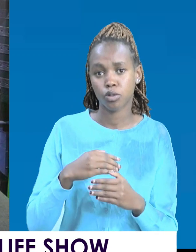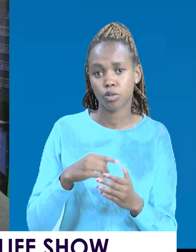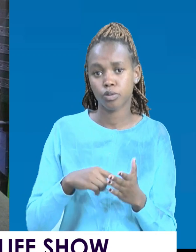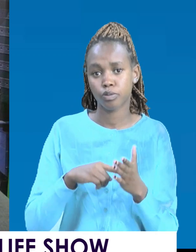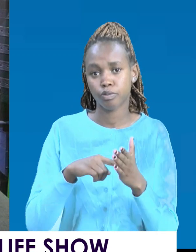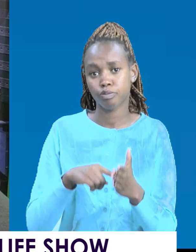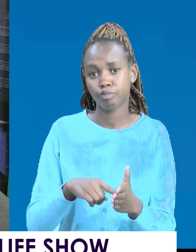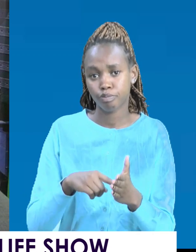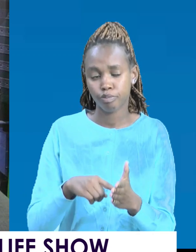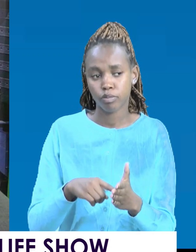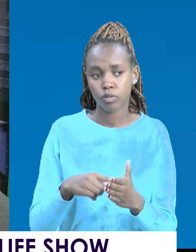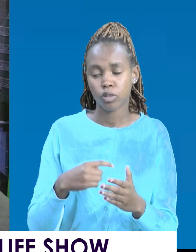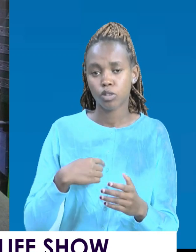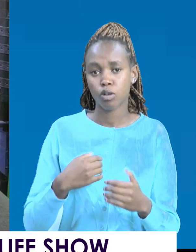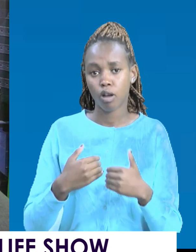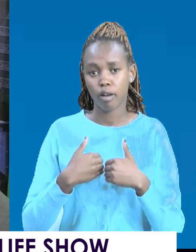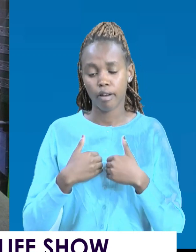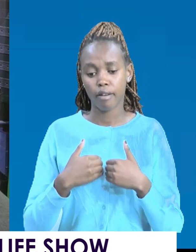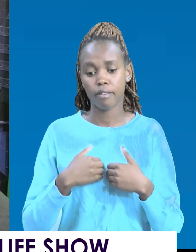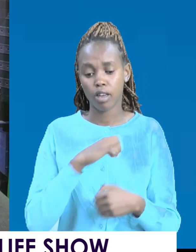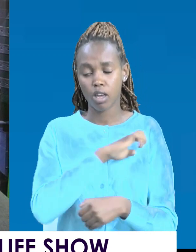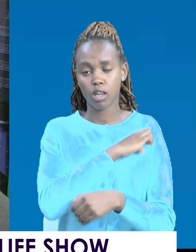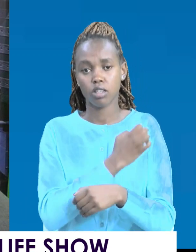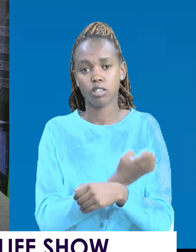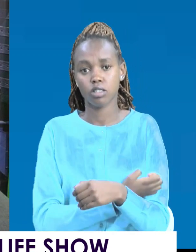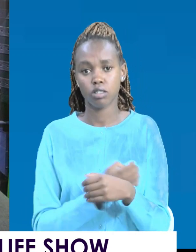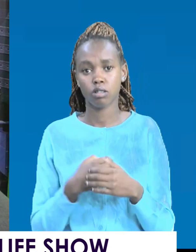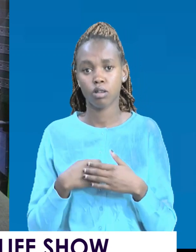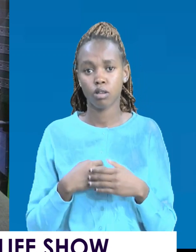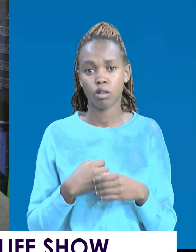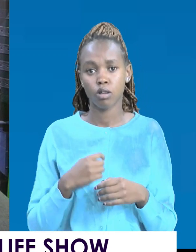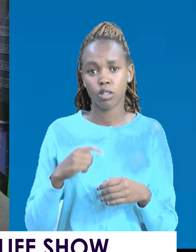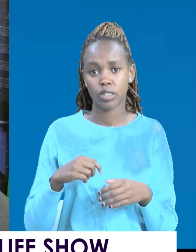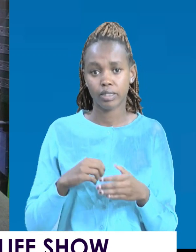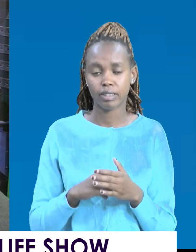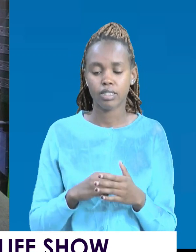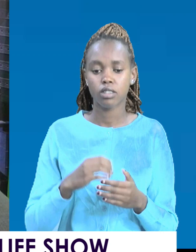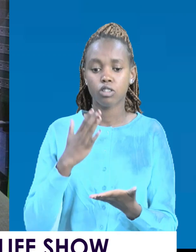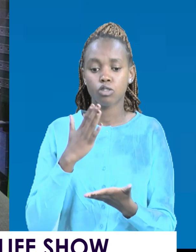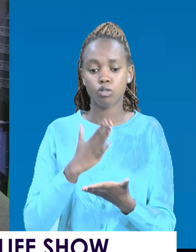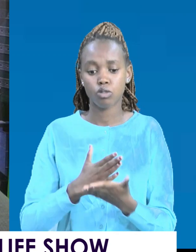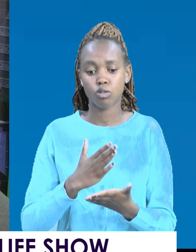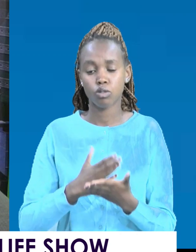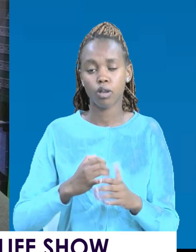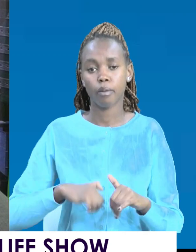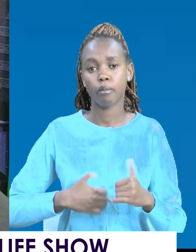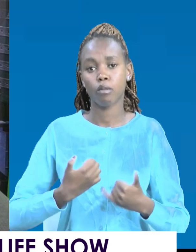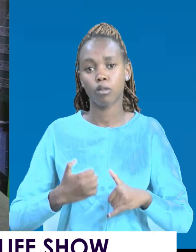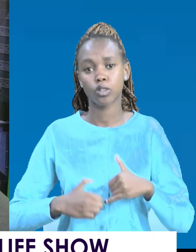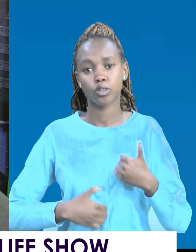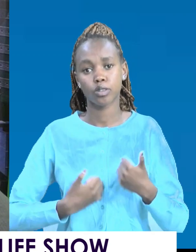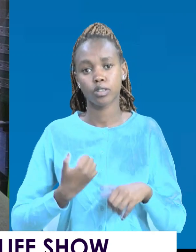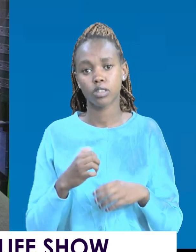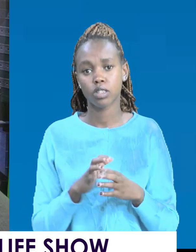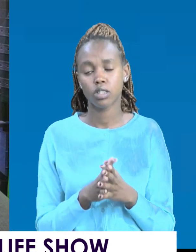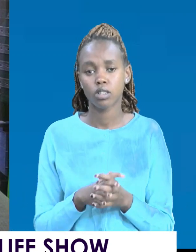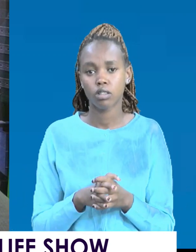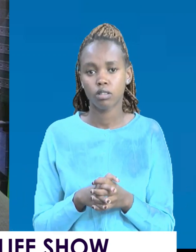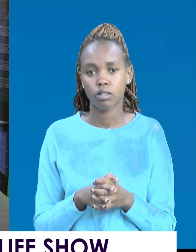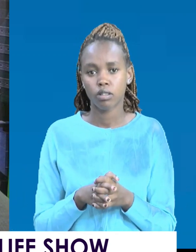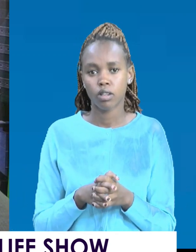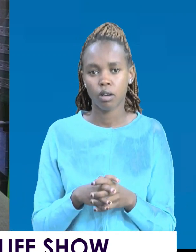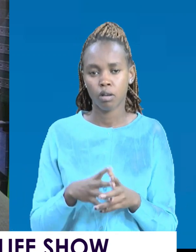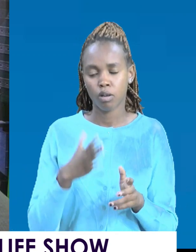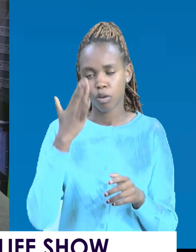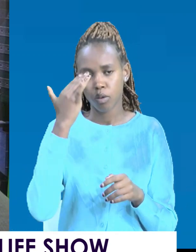show just to regain energy. Here we deal with real emotions, real, true emotions. And that is